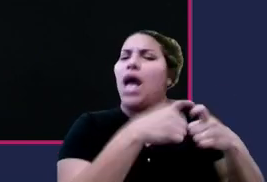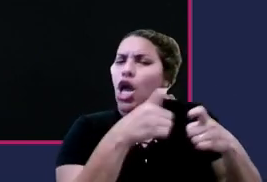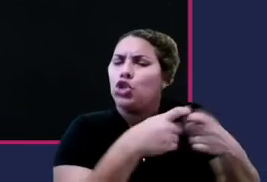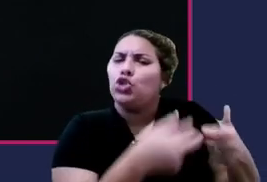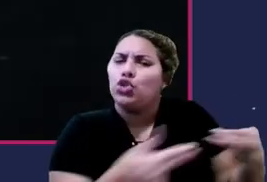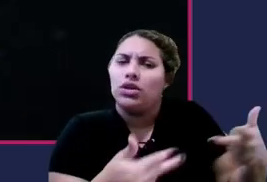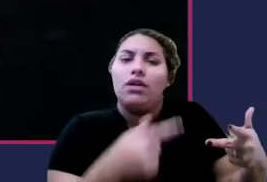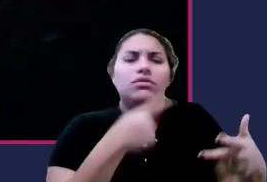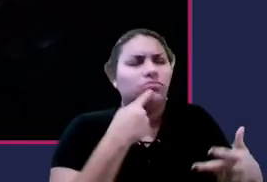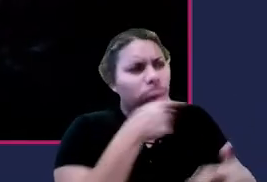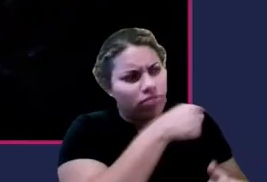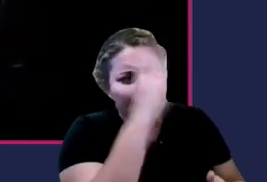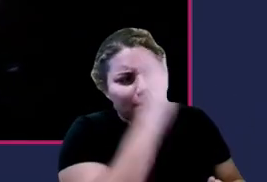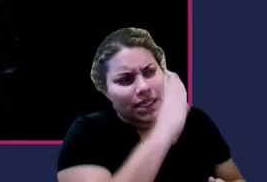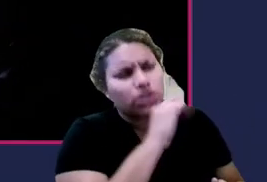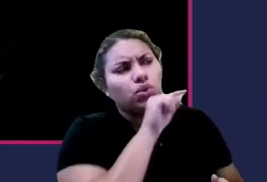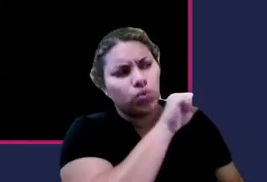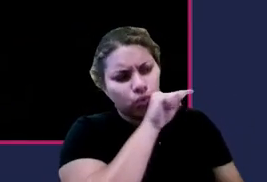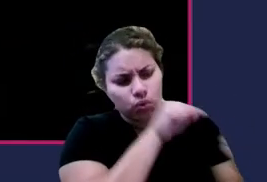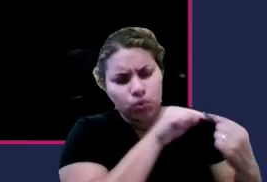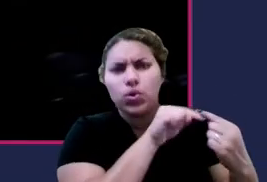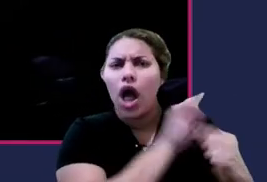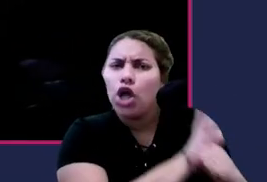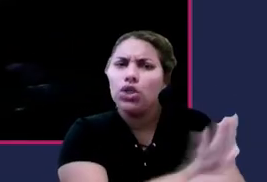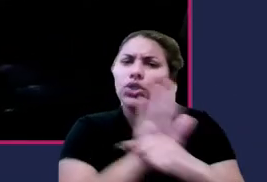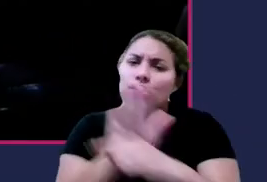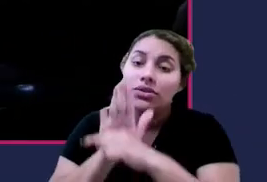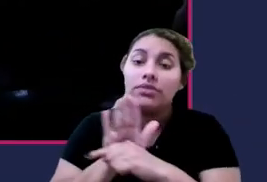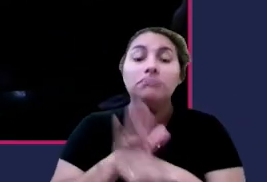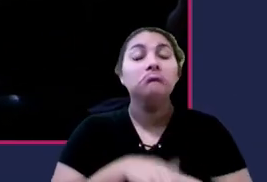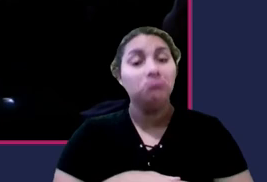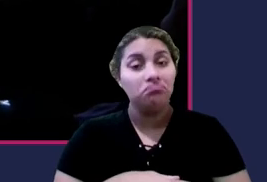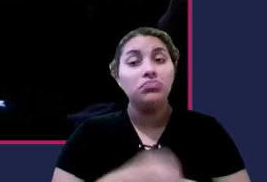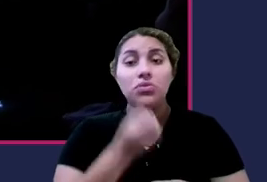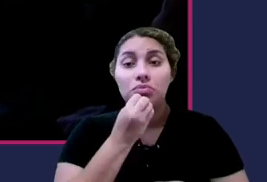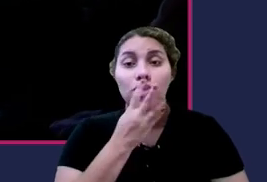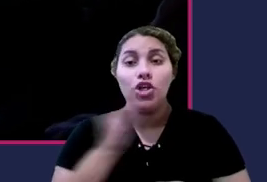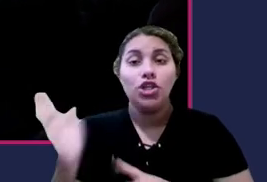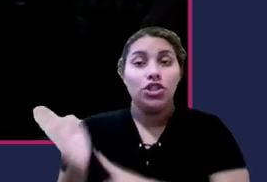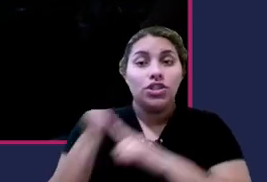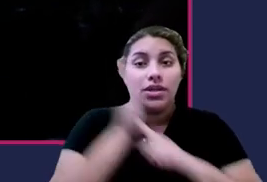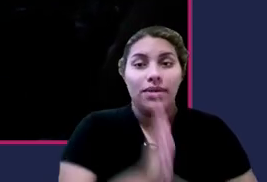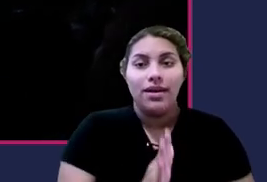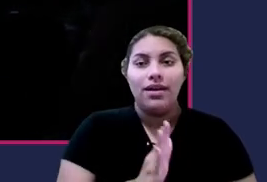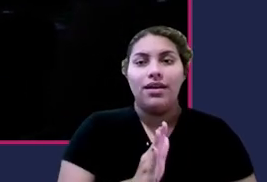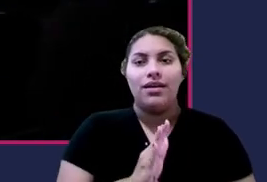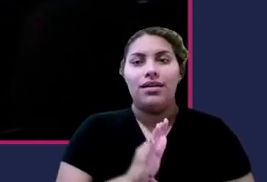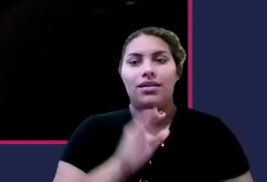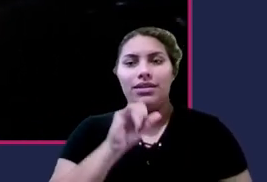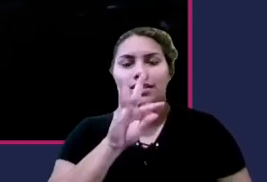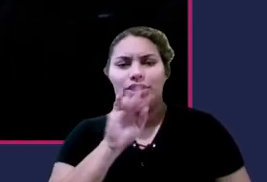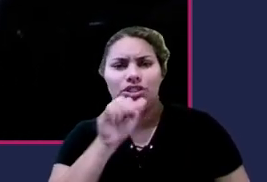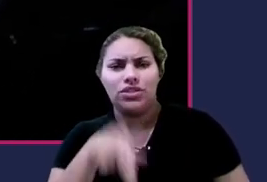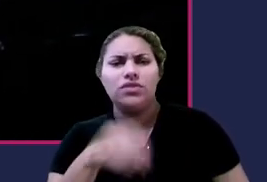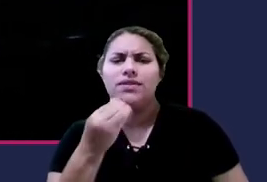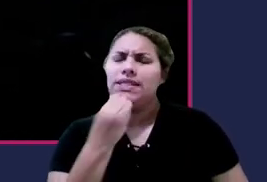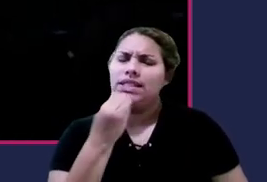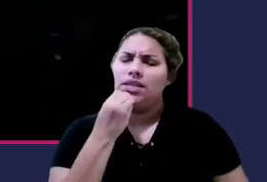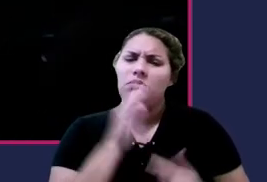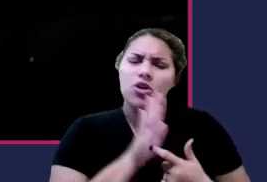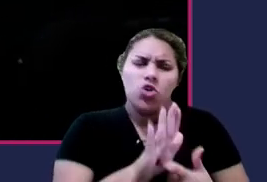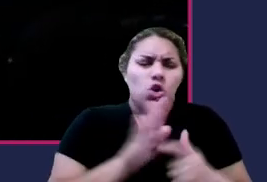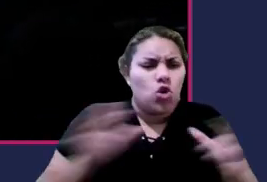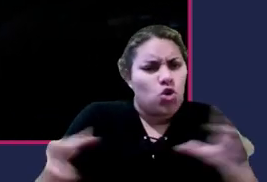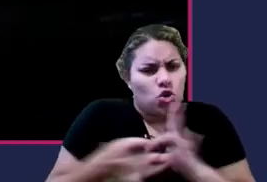we rely on clinical trials. That's what put us in a privileged position.